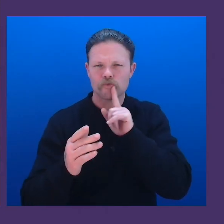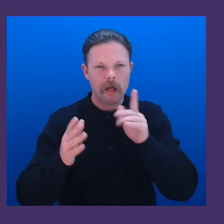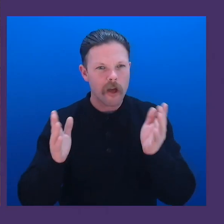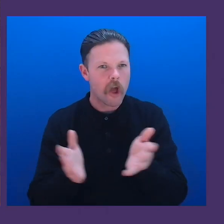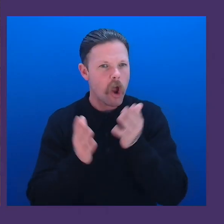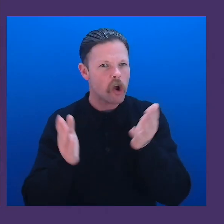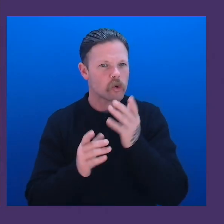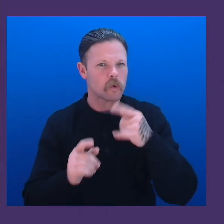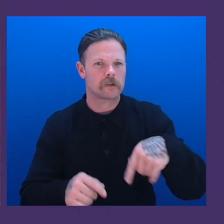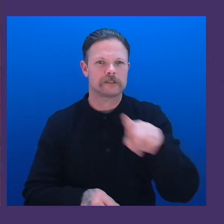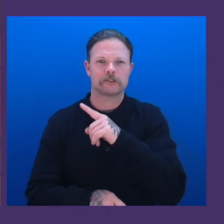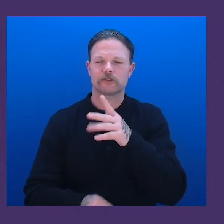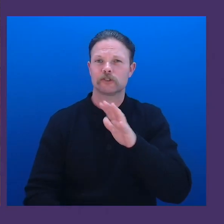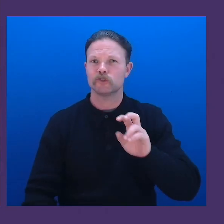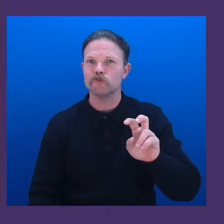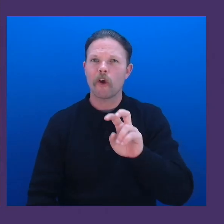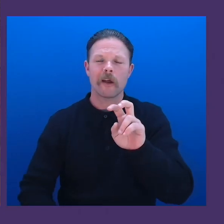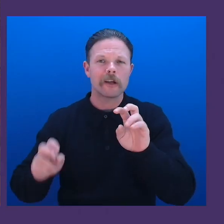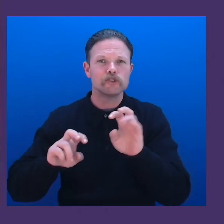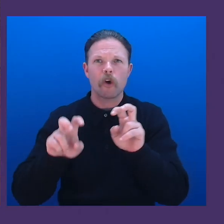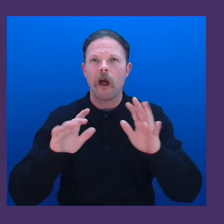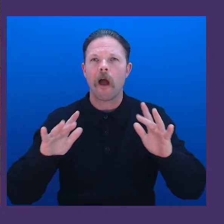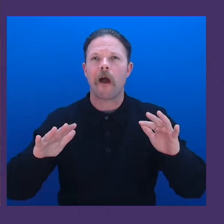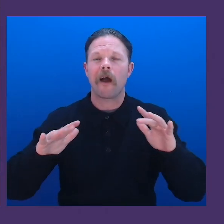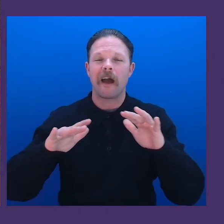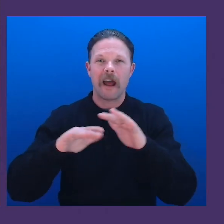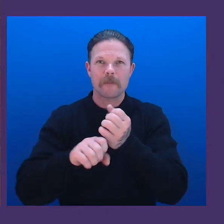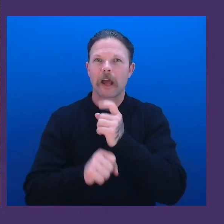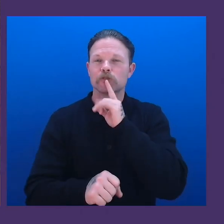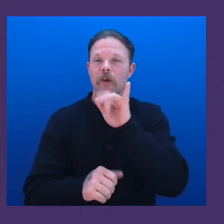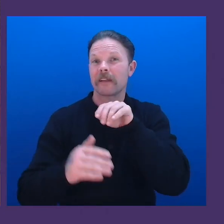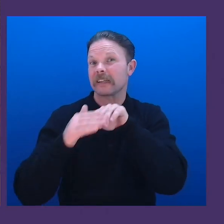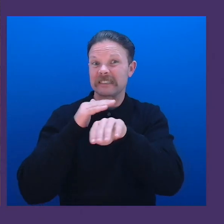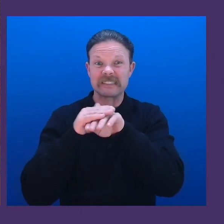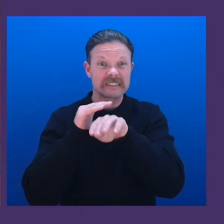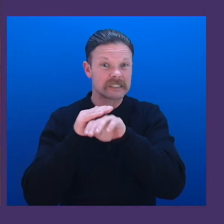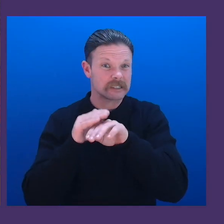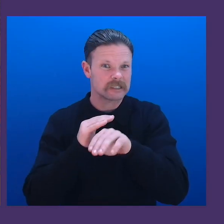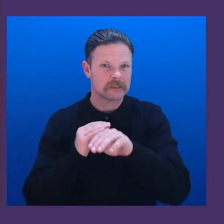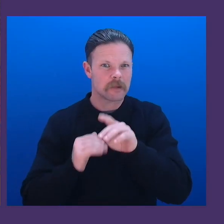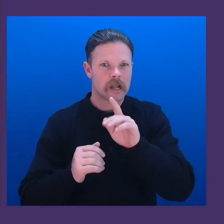isolated features, to ensure that accessibility is baked into the whole experience.